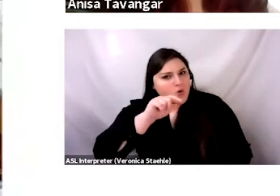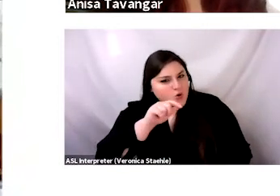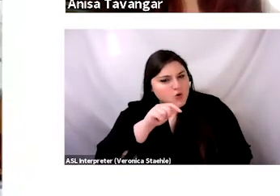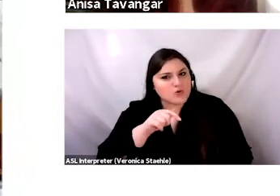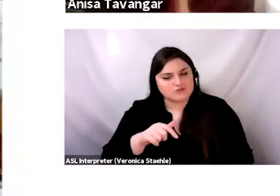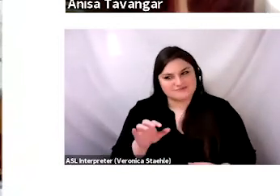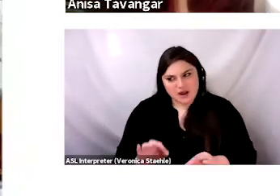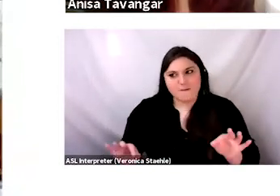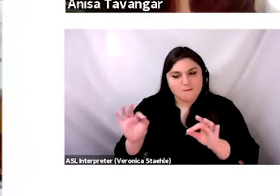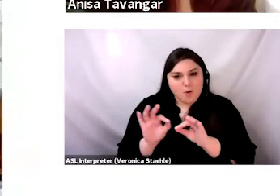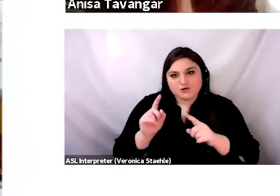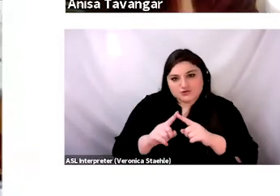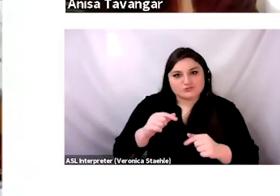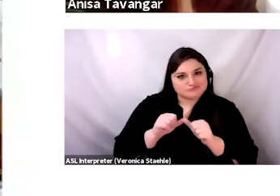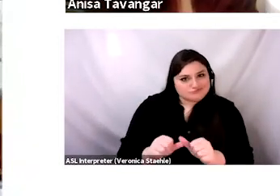It's also, I think, though,